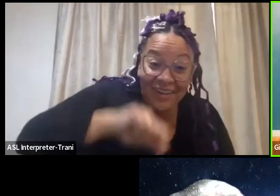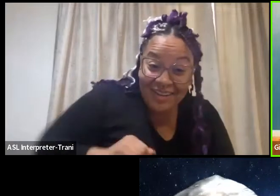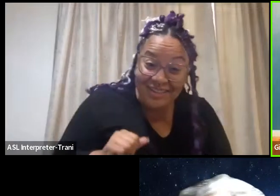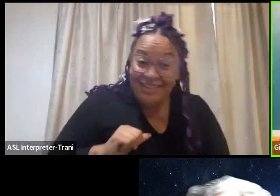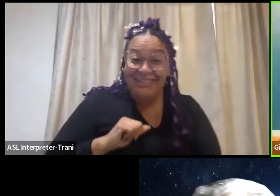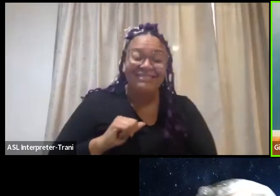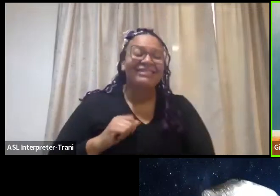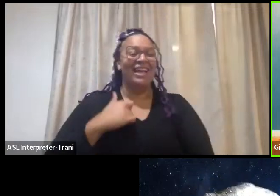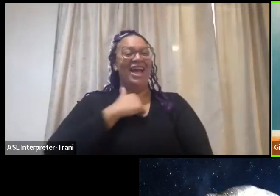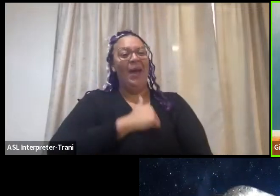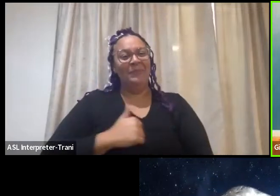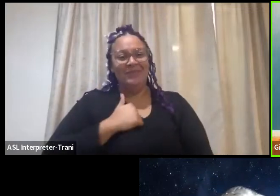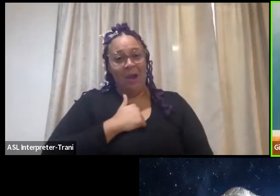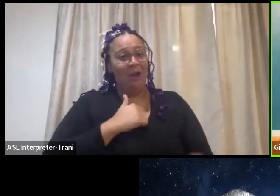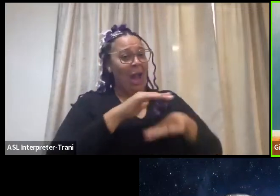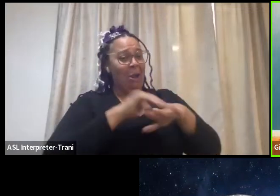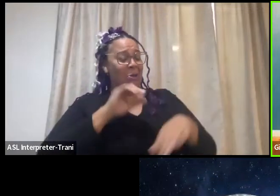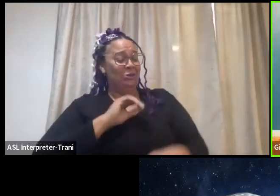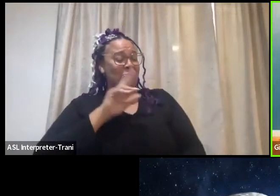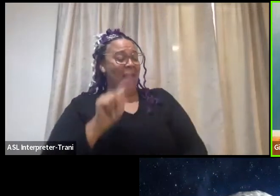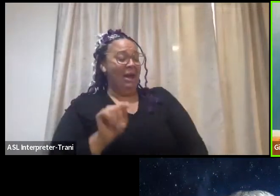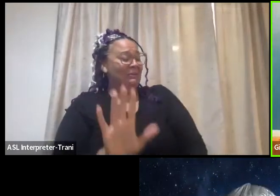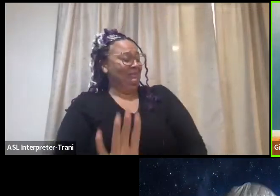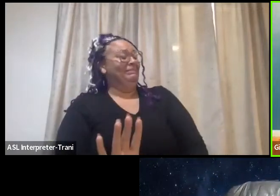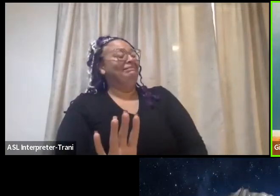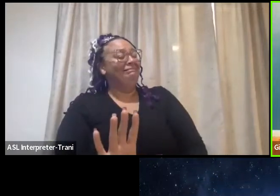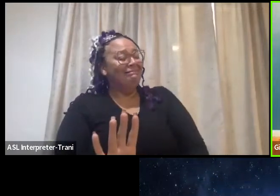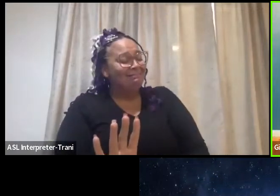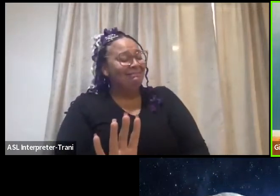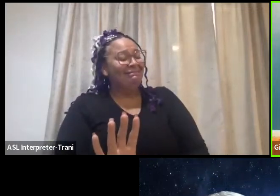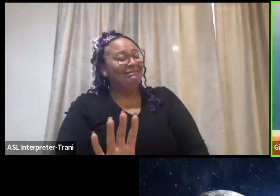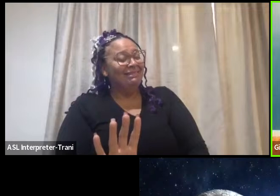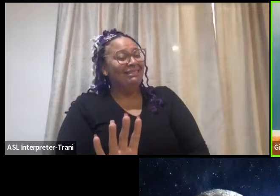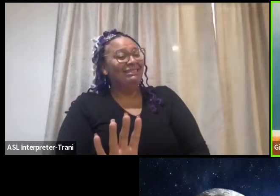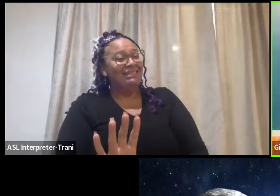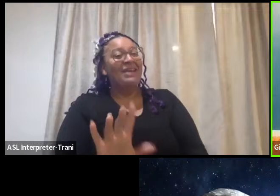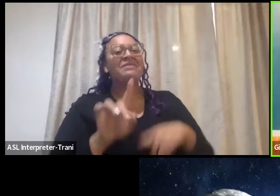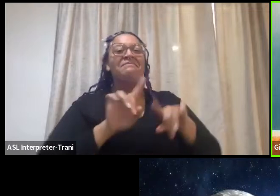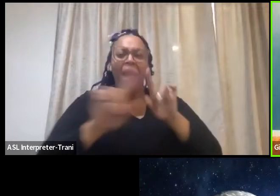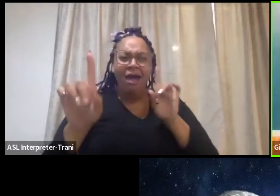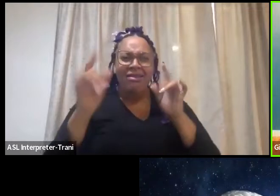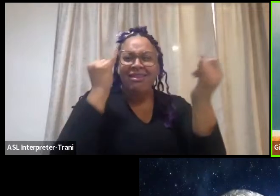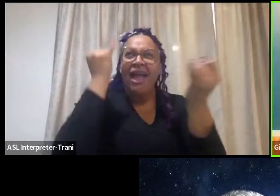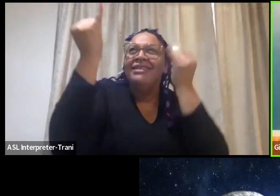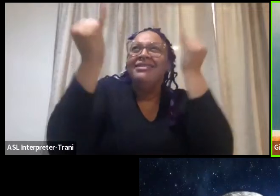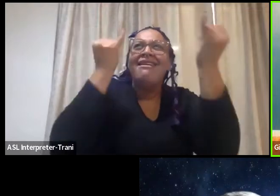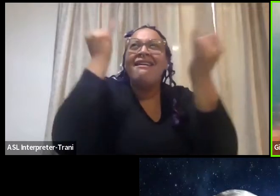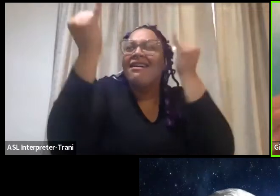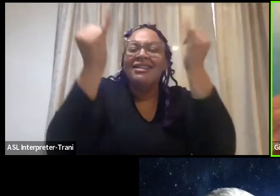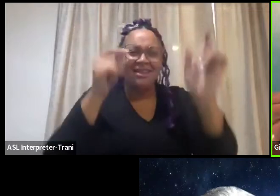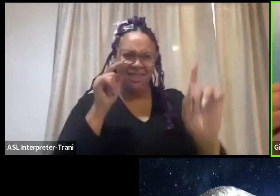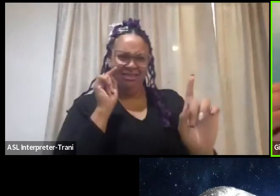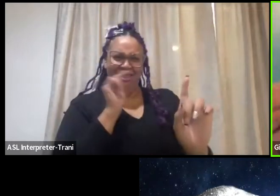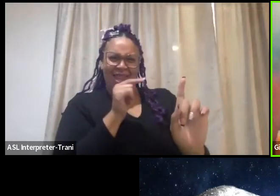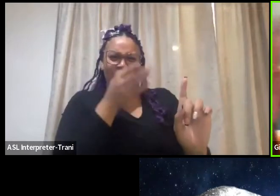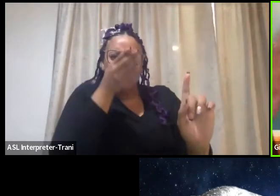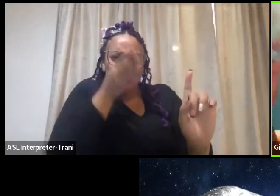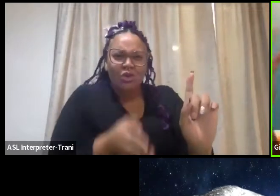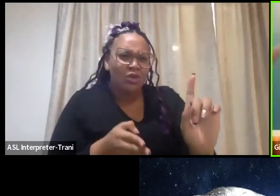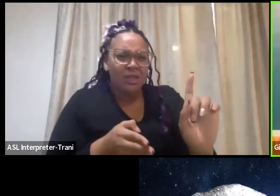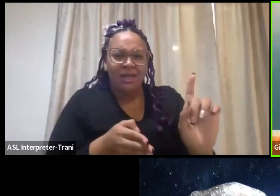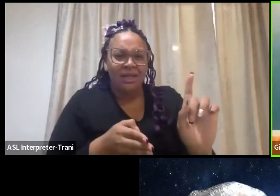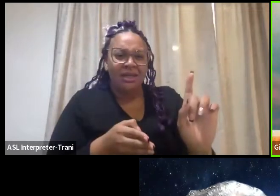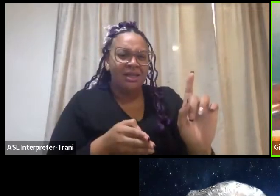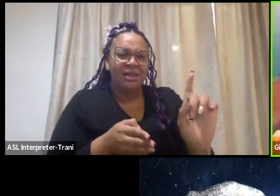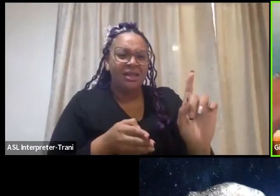I'm sorry I called you out like that. But the idea is that this person, they're not walking